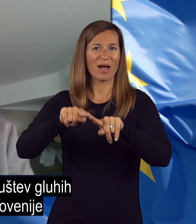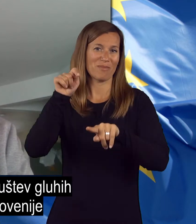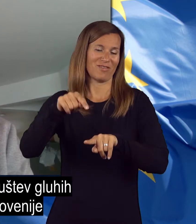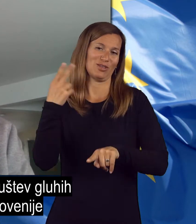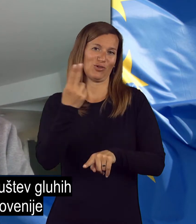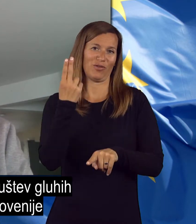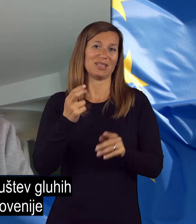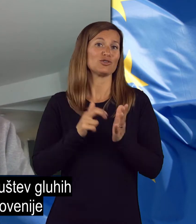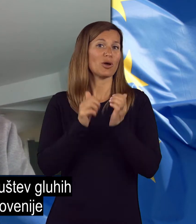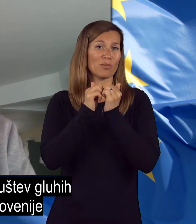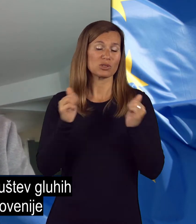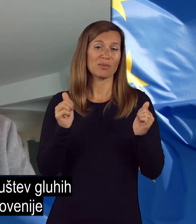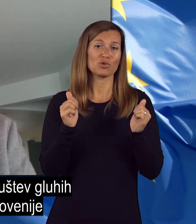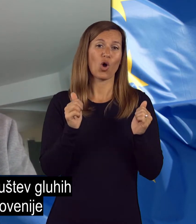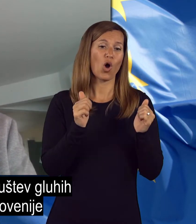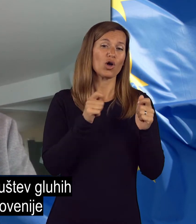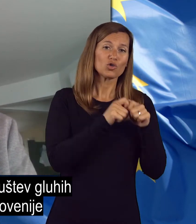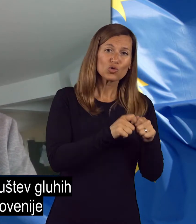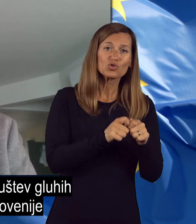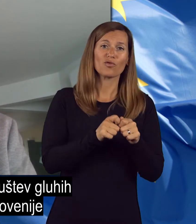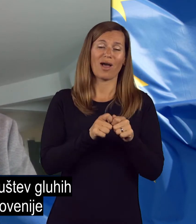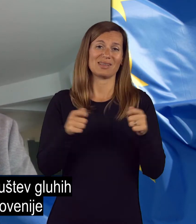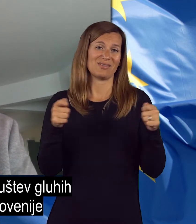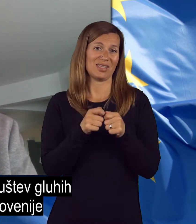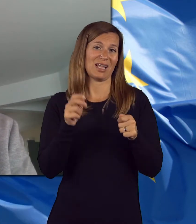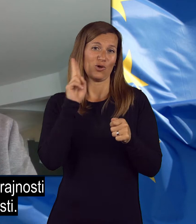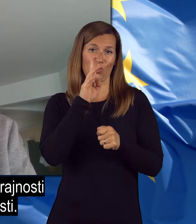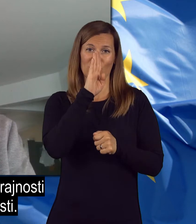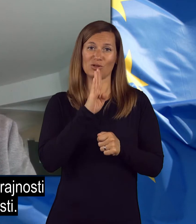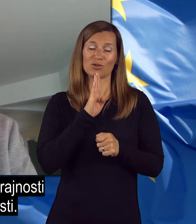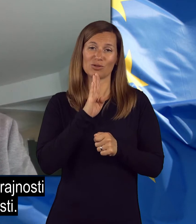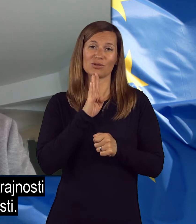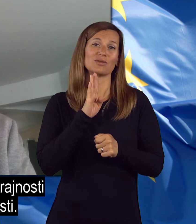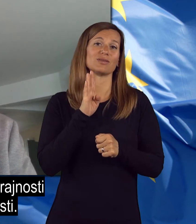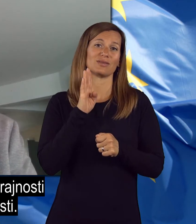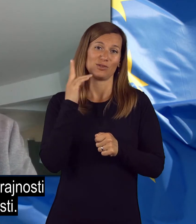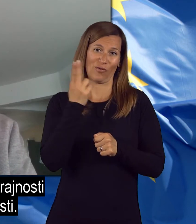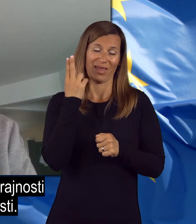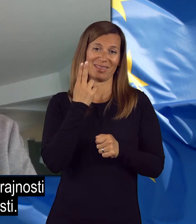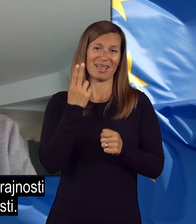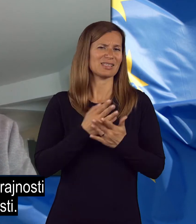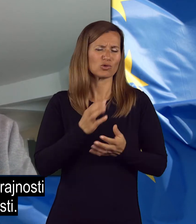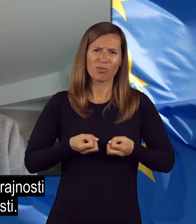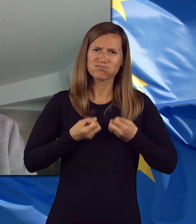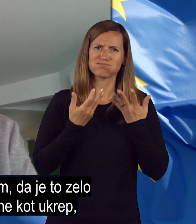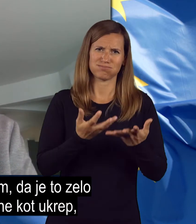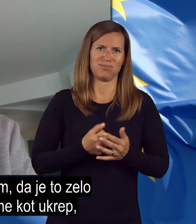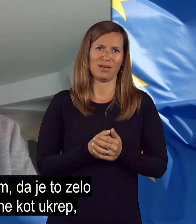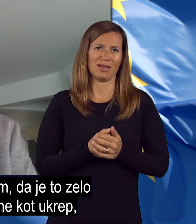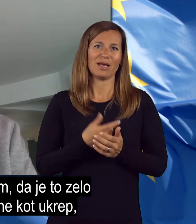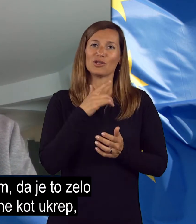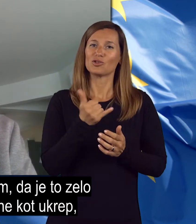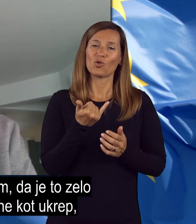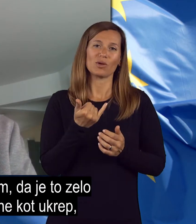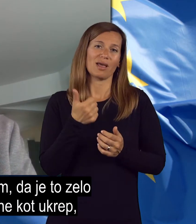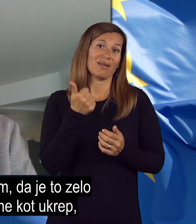to the Deaf and Hard of Hearing Clubs Association for your perseverance and dedication. Let me close by